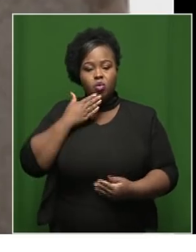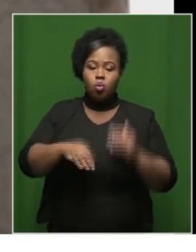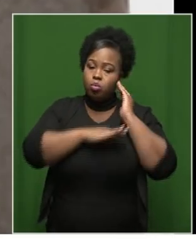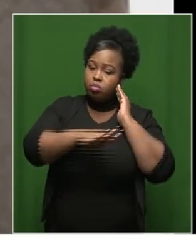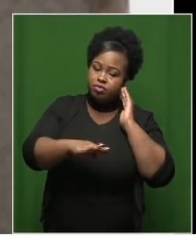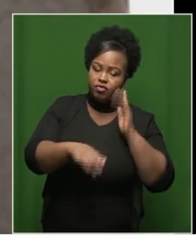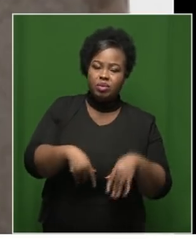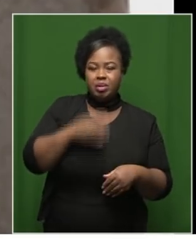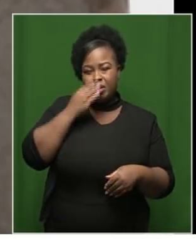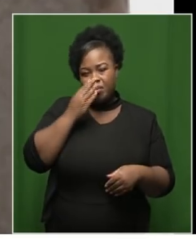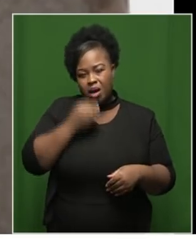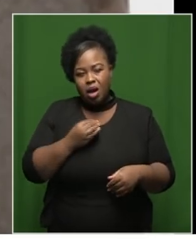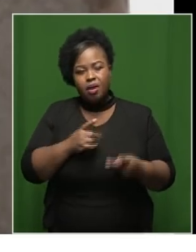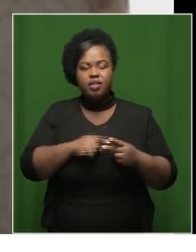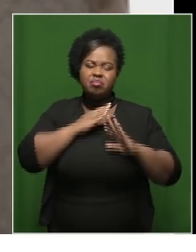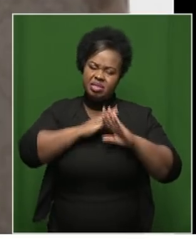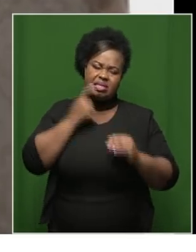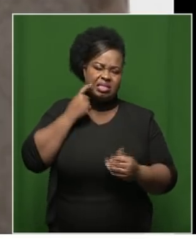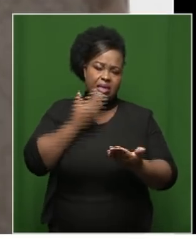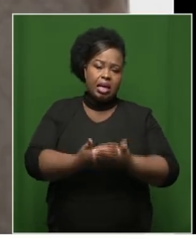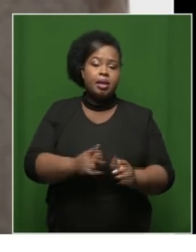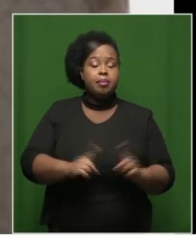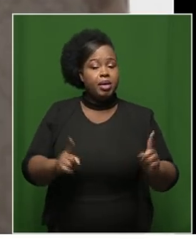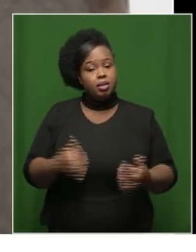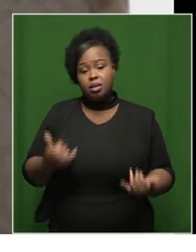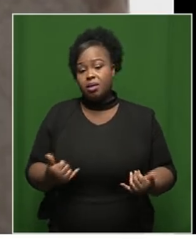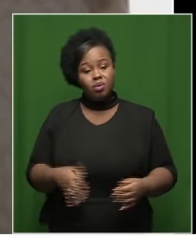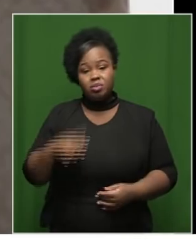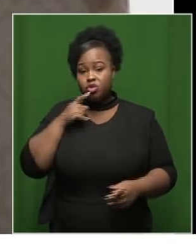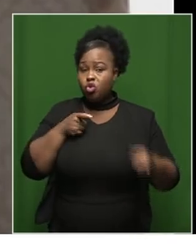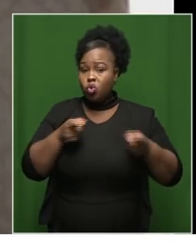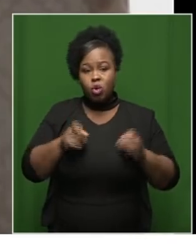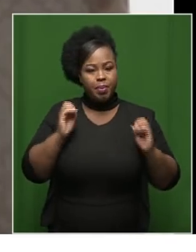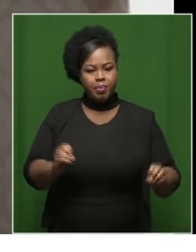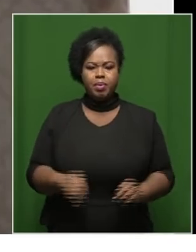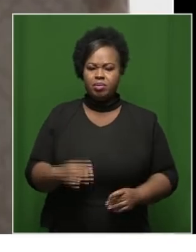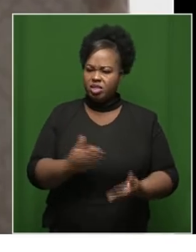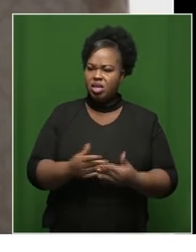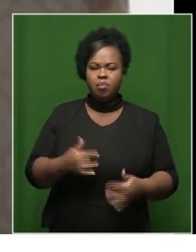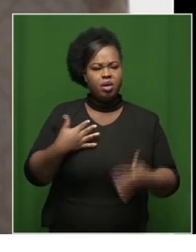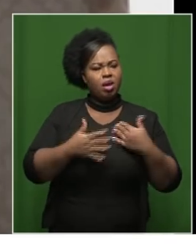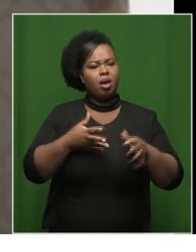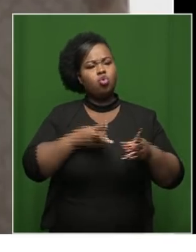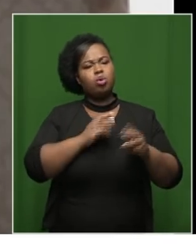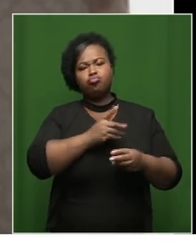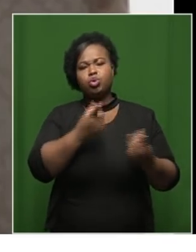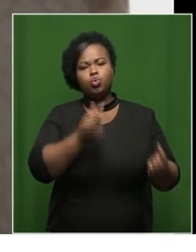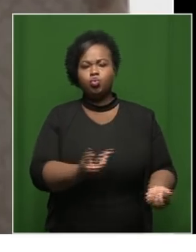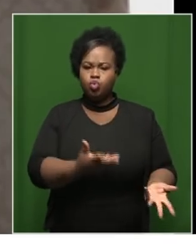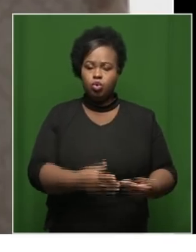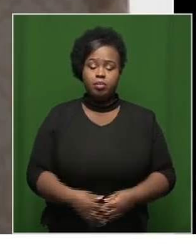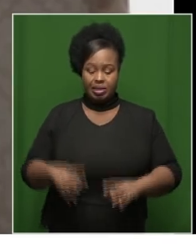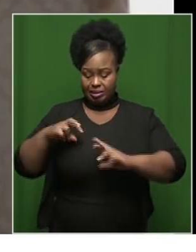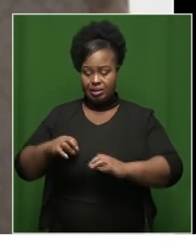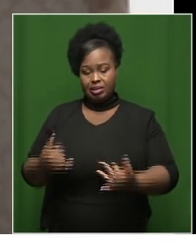use it for prevention and early treatment. But then again, nobody is controlling that. They're doing it the way they want to. And the